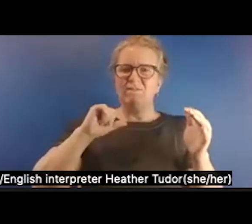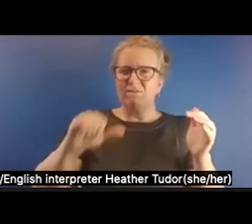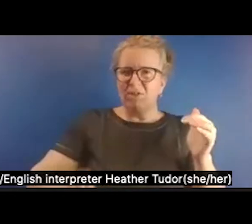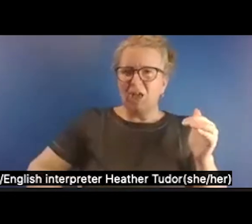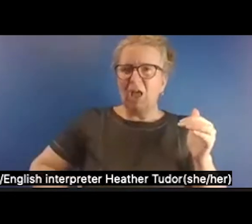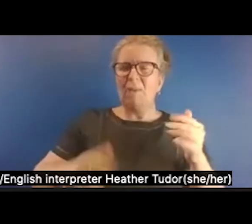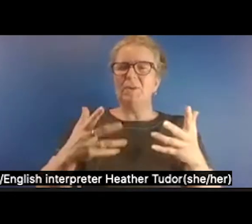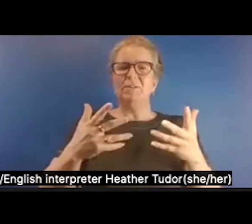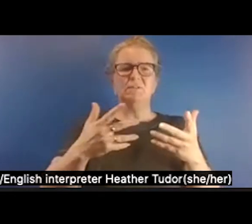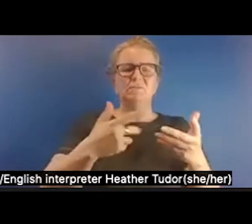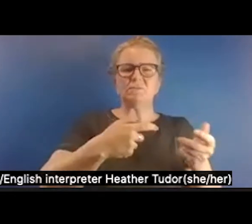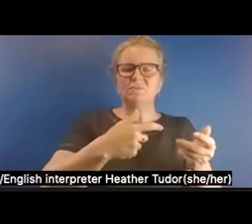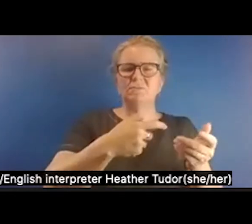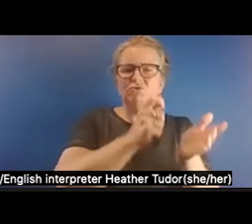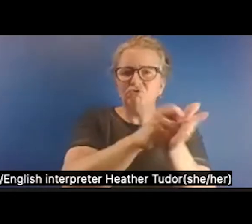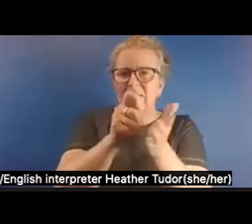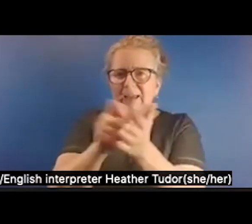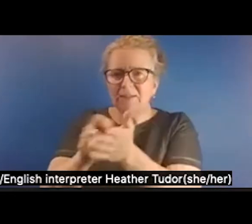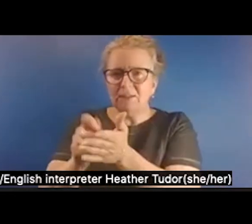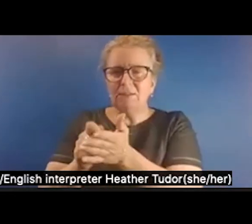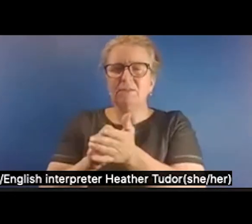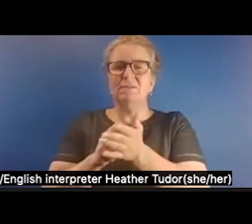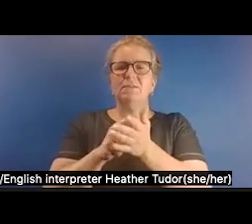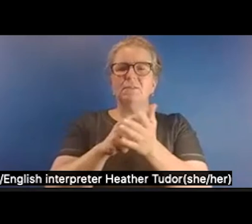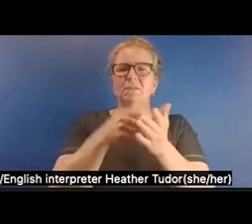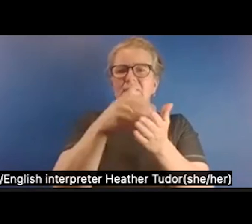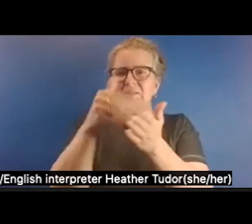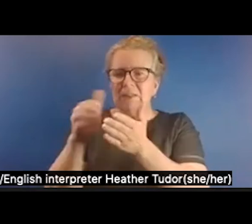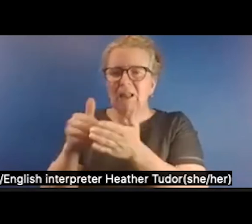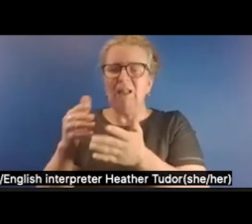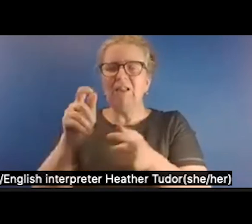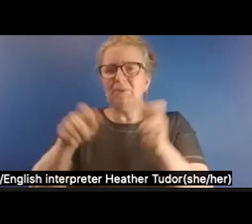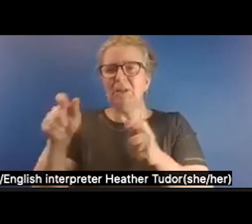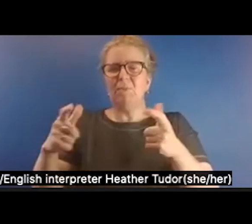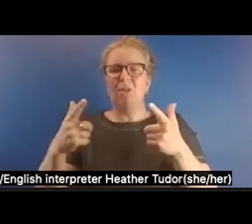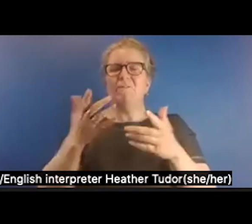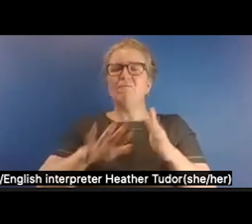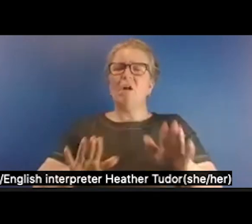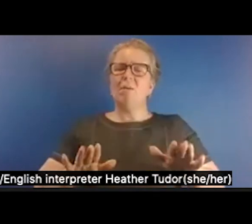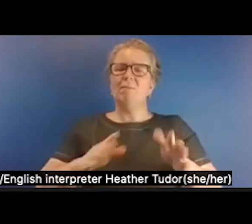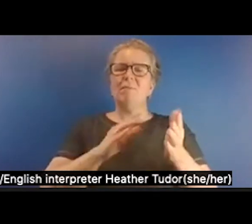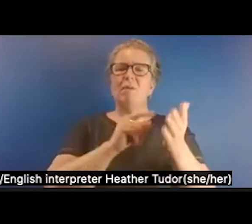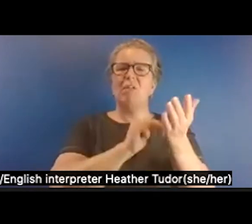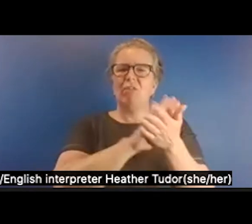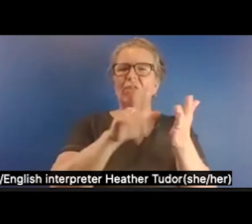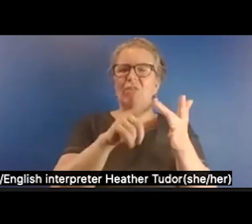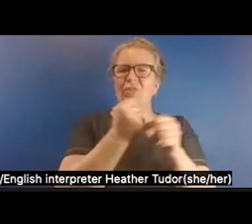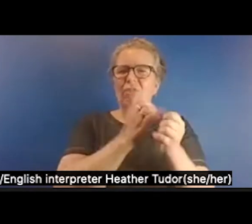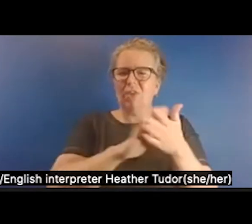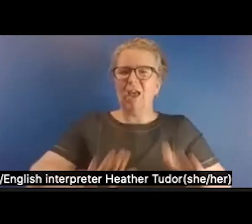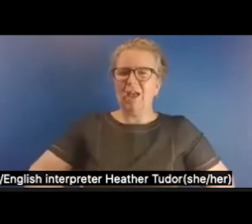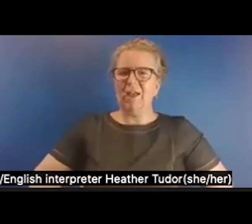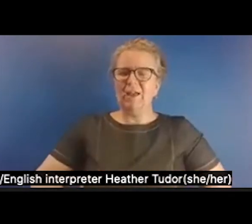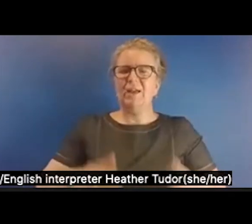from his tithes. And at the bottom of the system are the Shudras, believed by